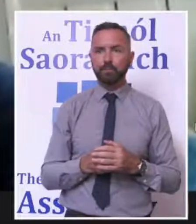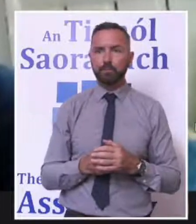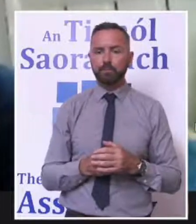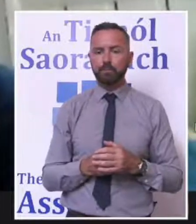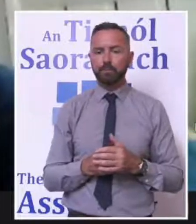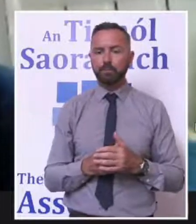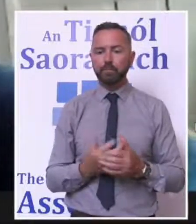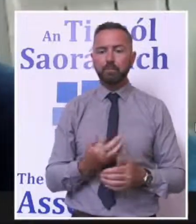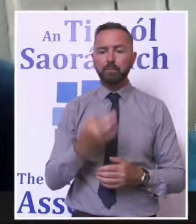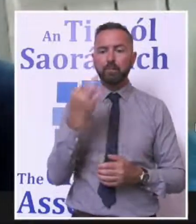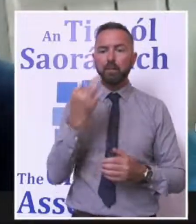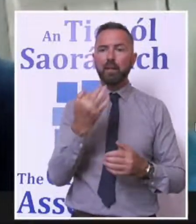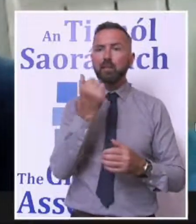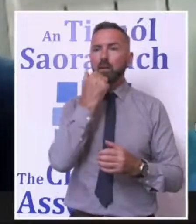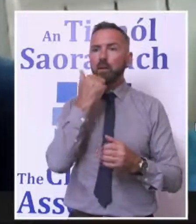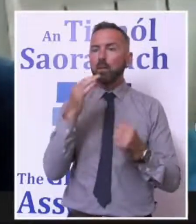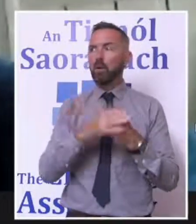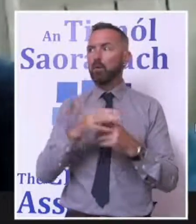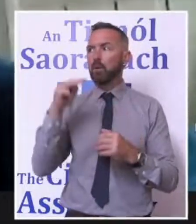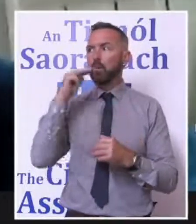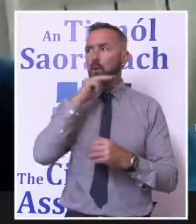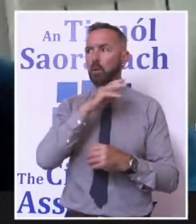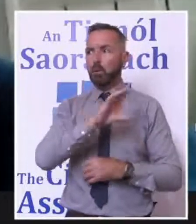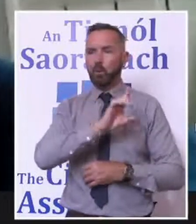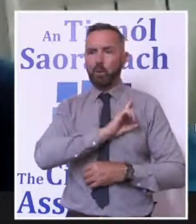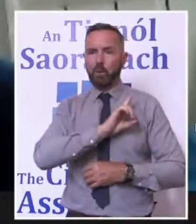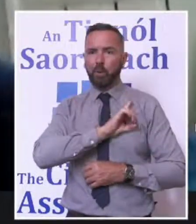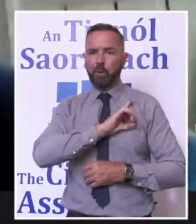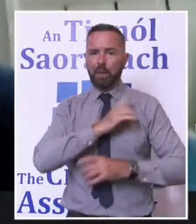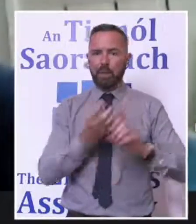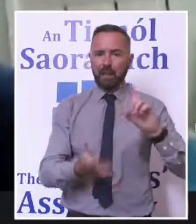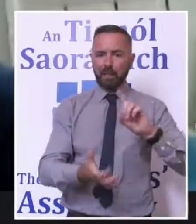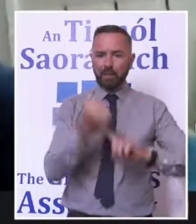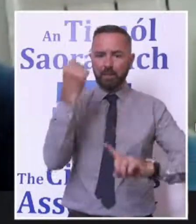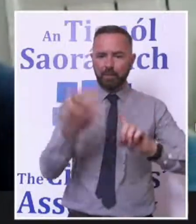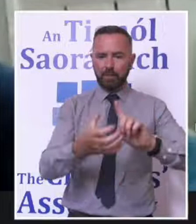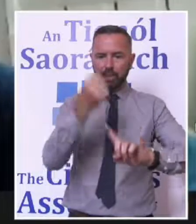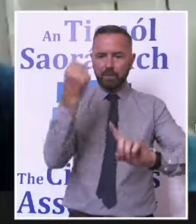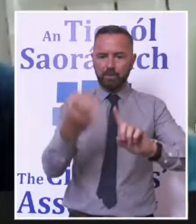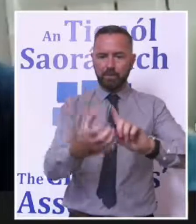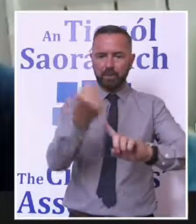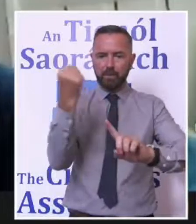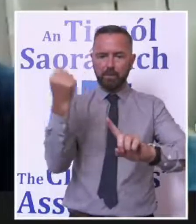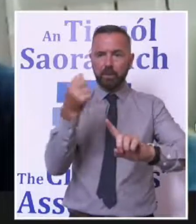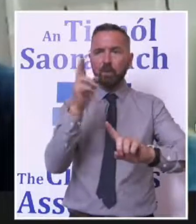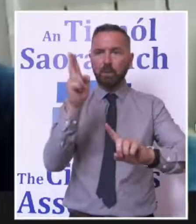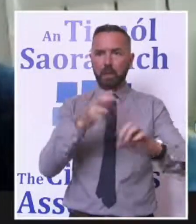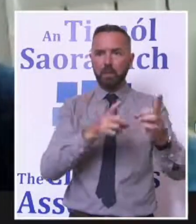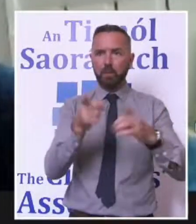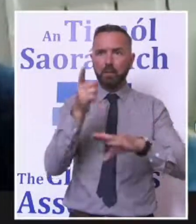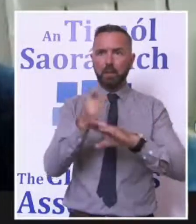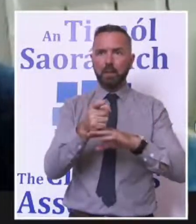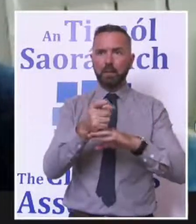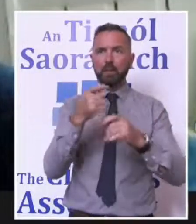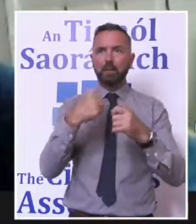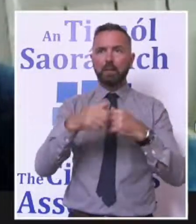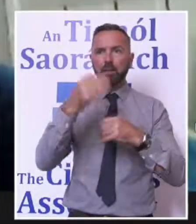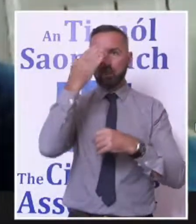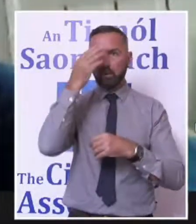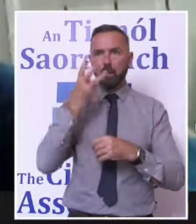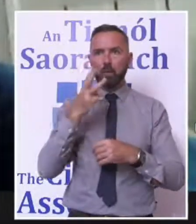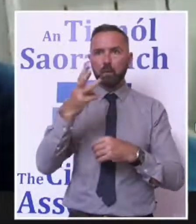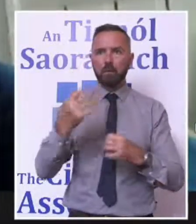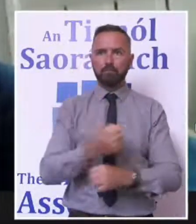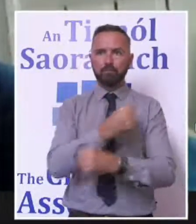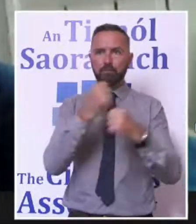number of important wins on issues like transport could be generated, it would reinforce the